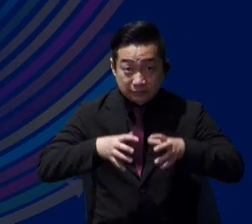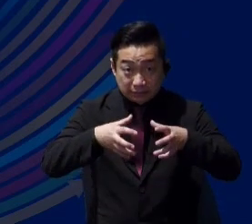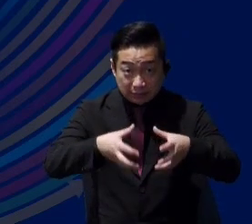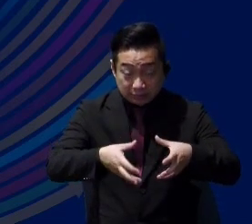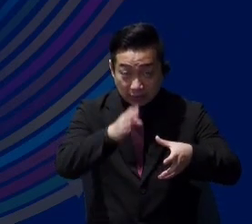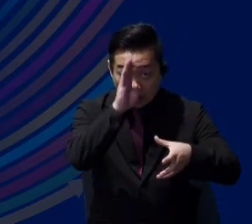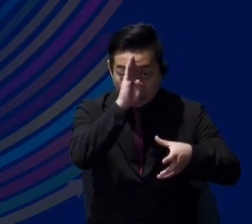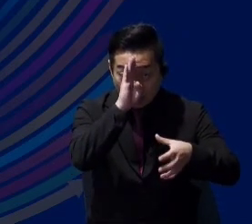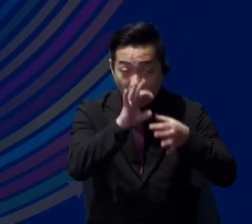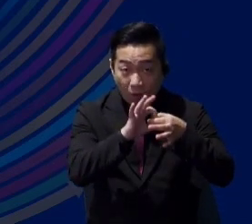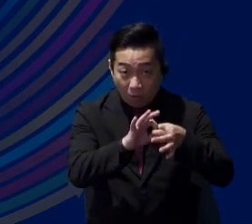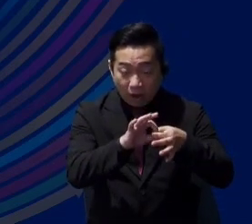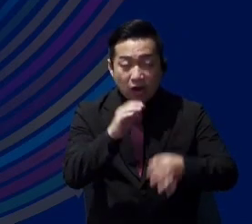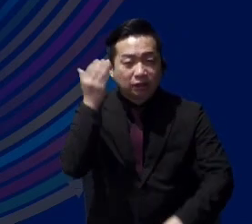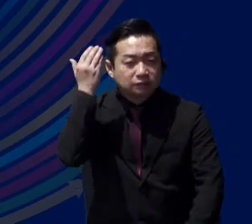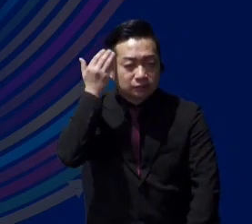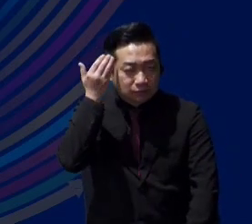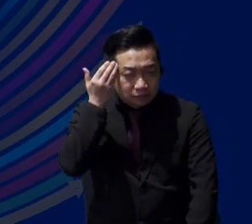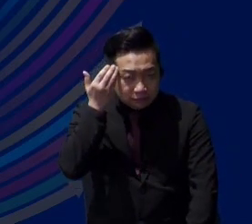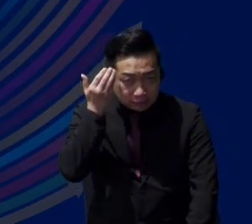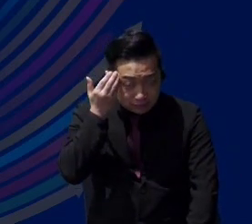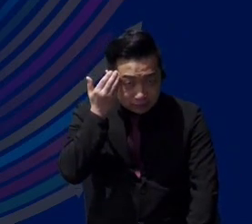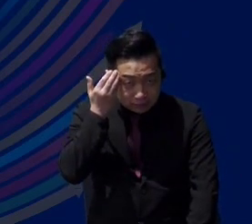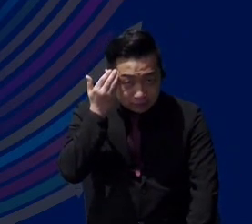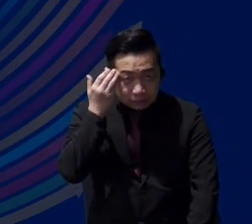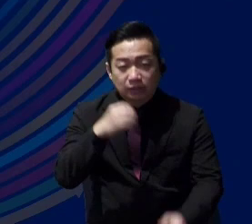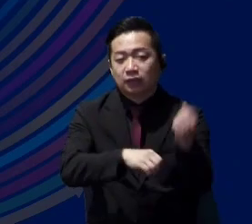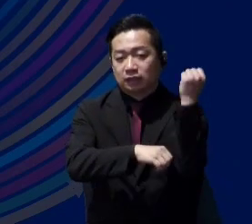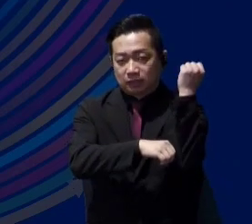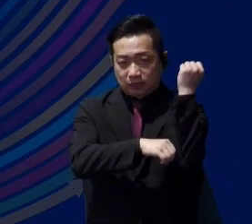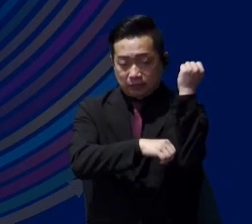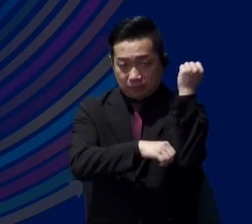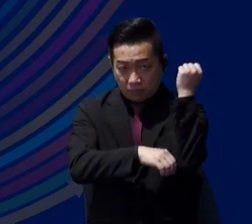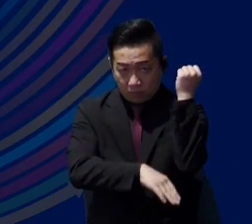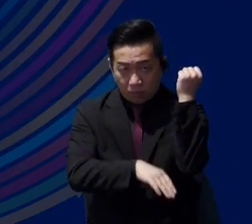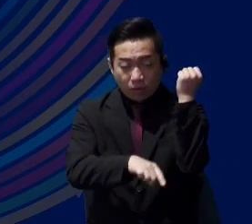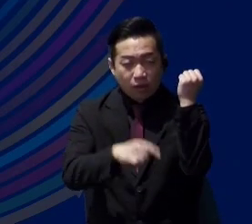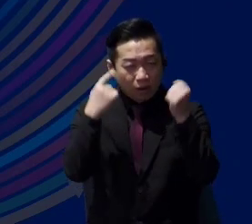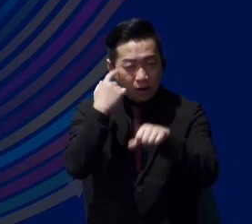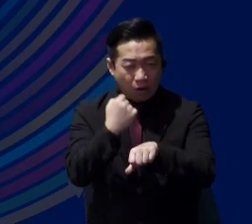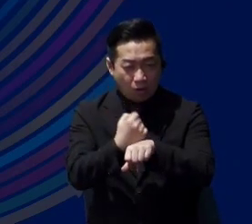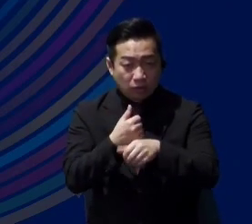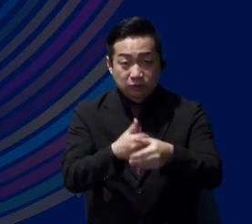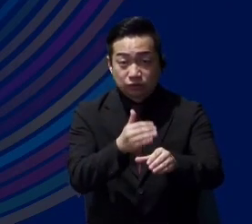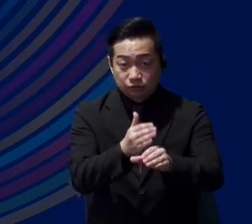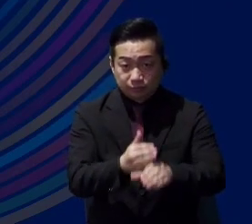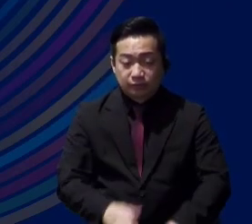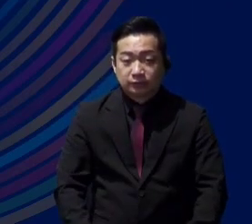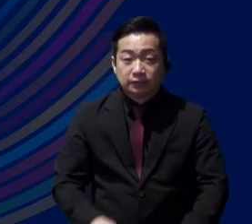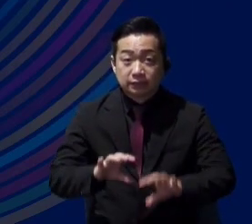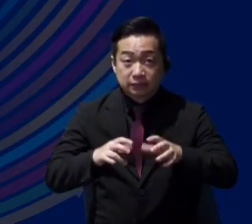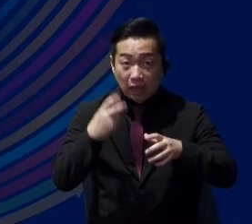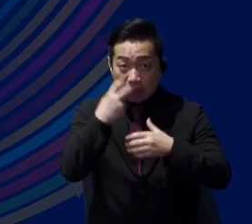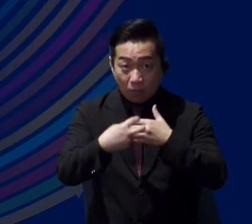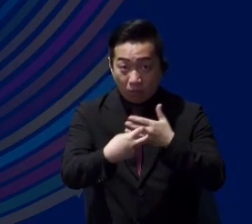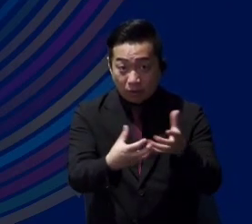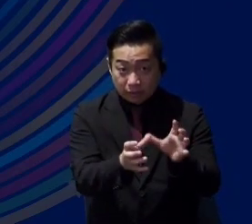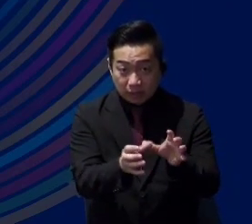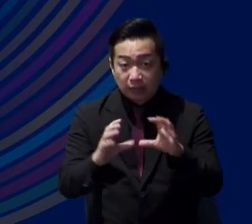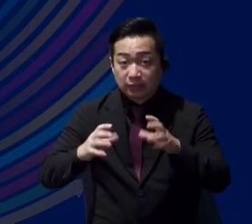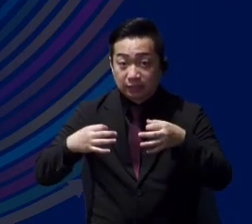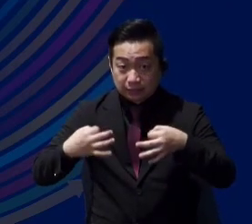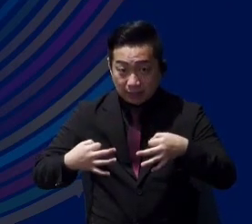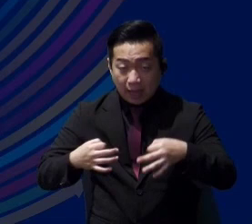in WHO, in World Bank, and in Harvard University. We started